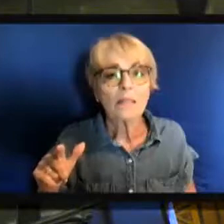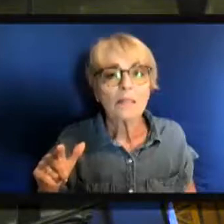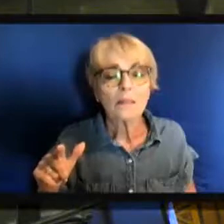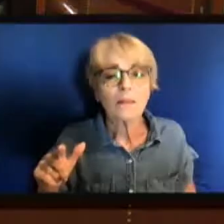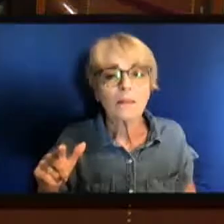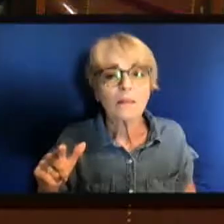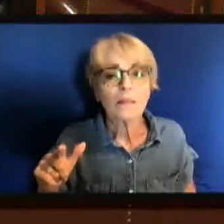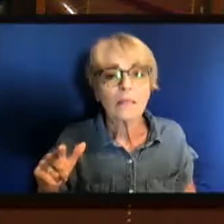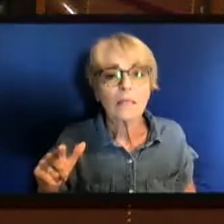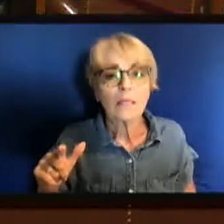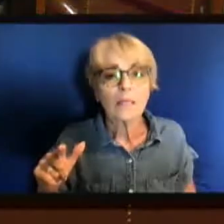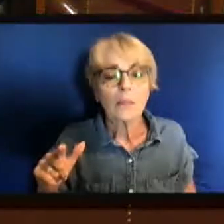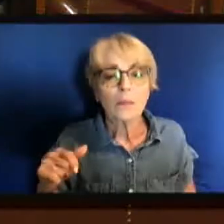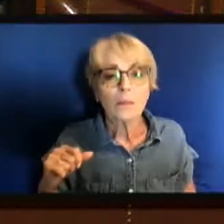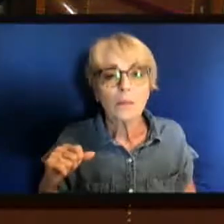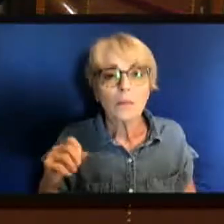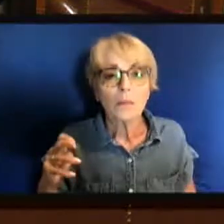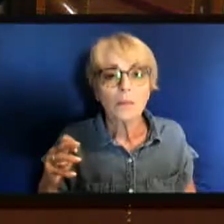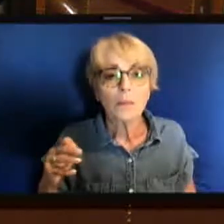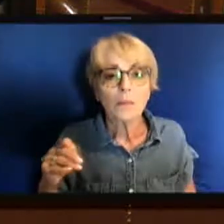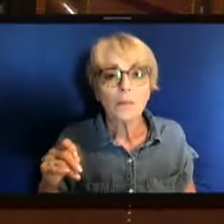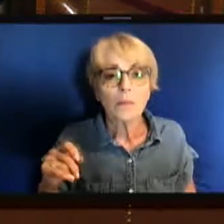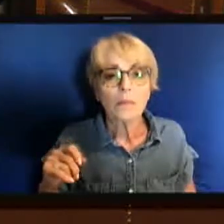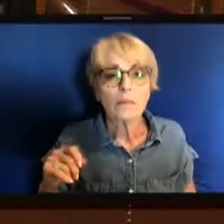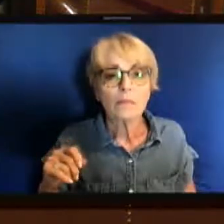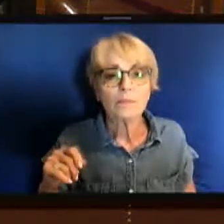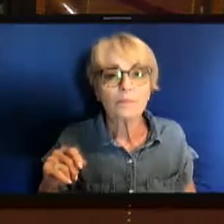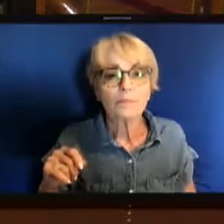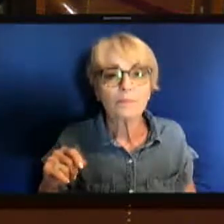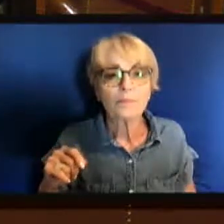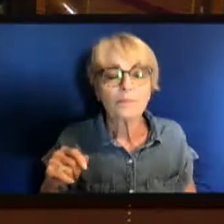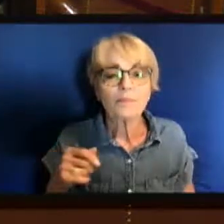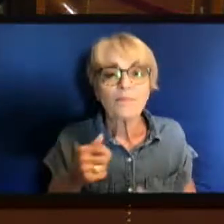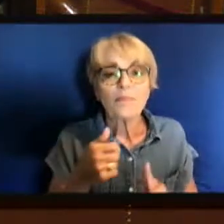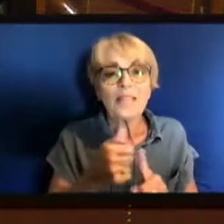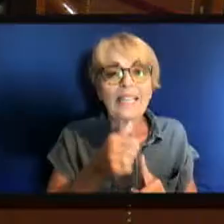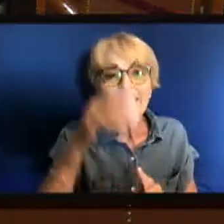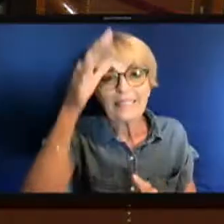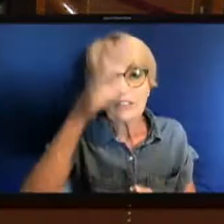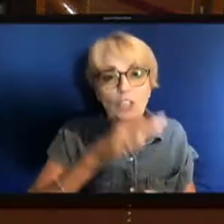Go ahead. All right, thank you. Gentleman, he's a gentleman. Thank you.